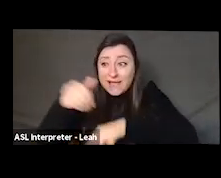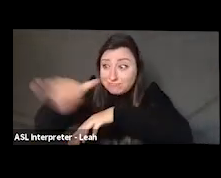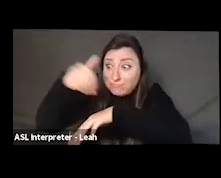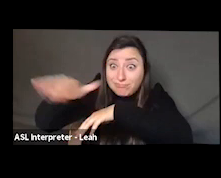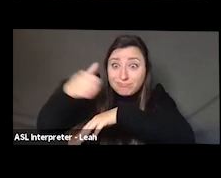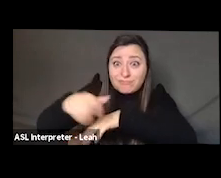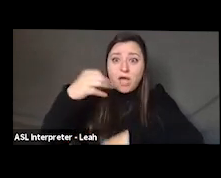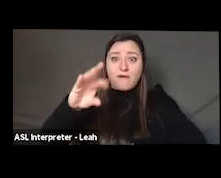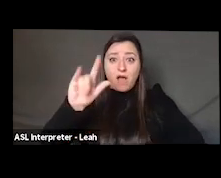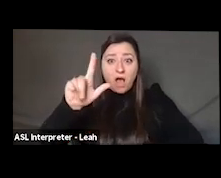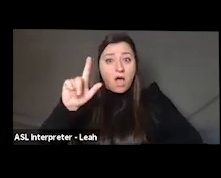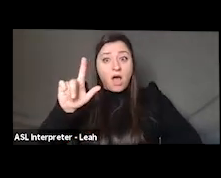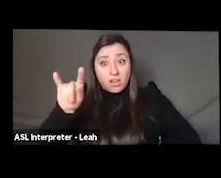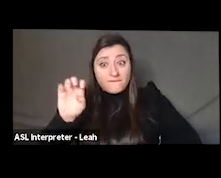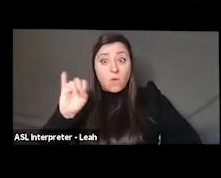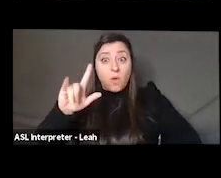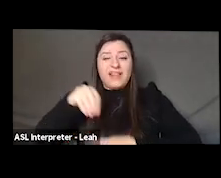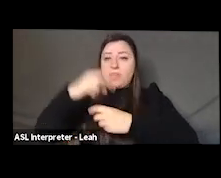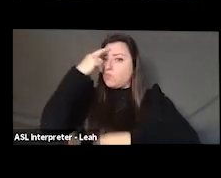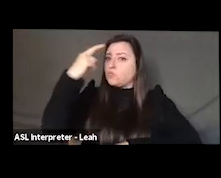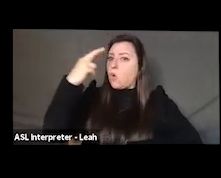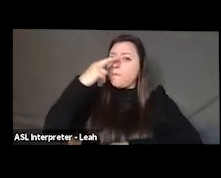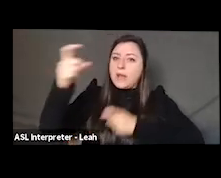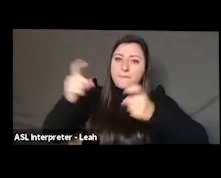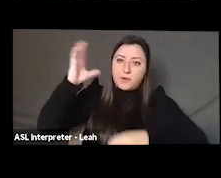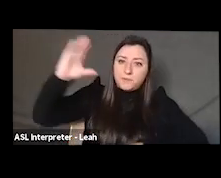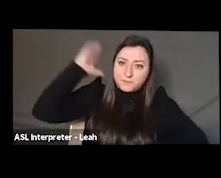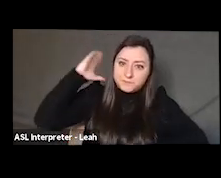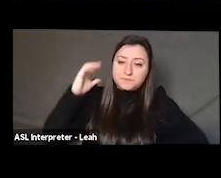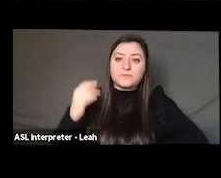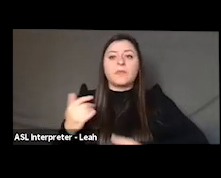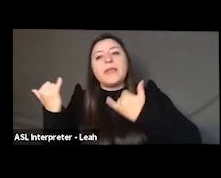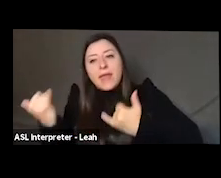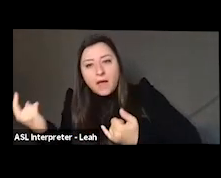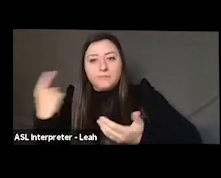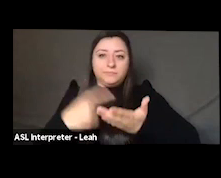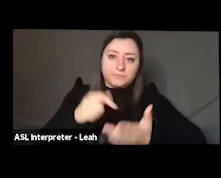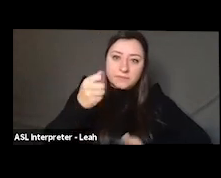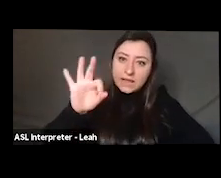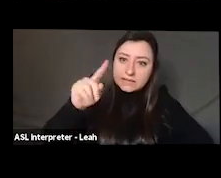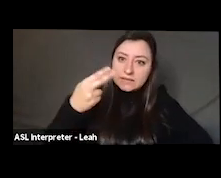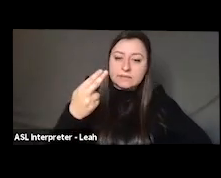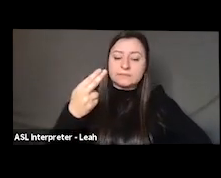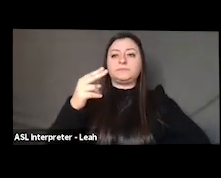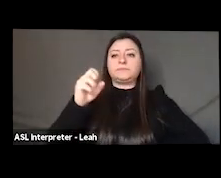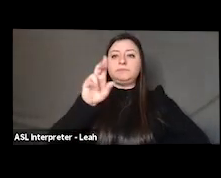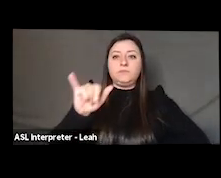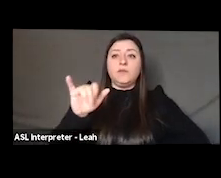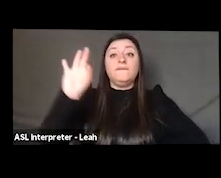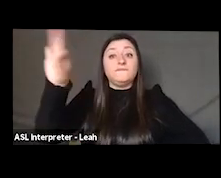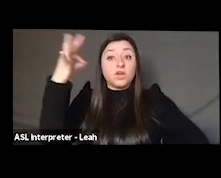oil in the Roman Empire. Let's go back to the 19th century. So the French invested